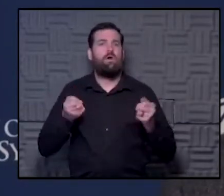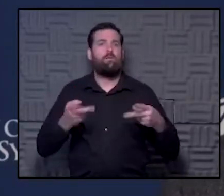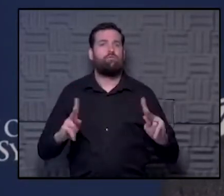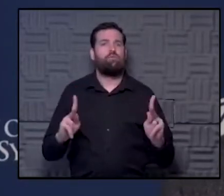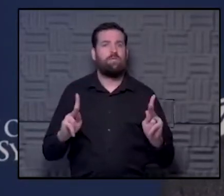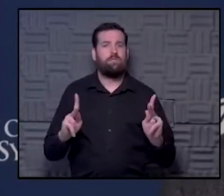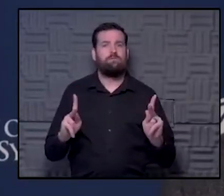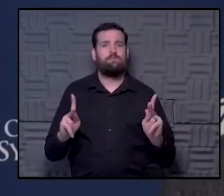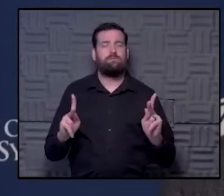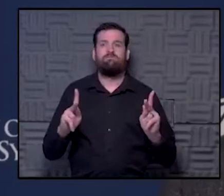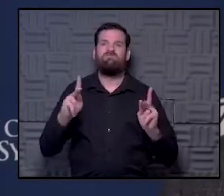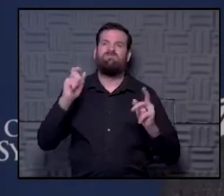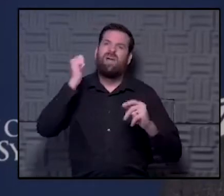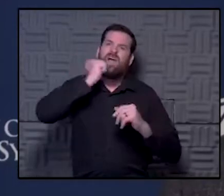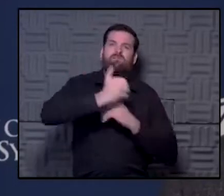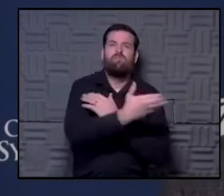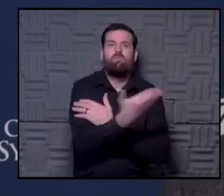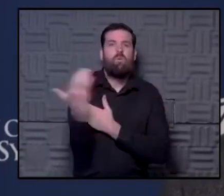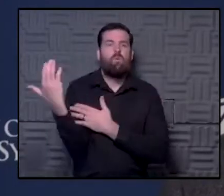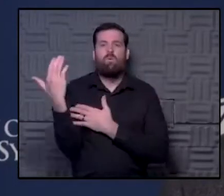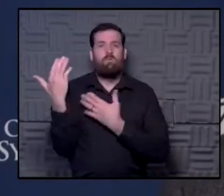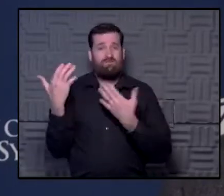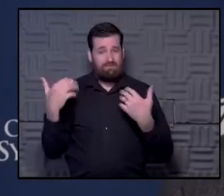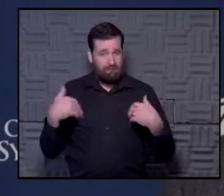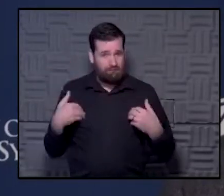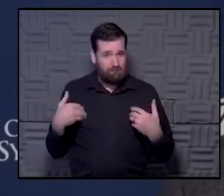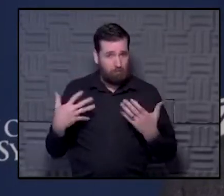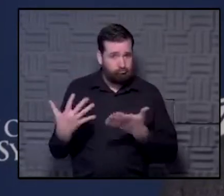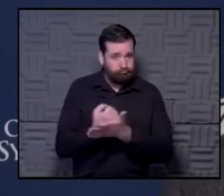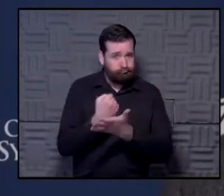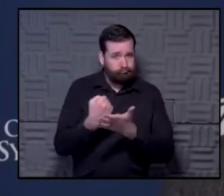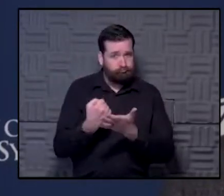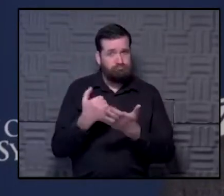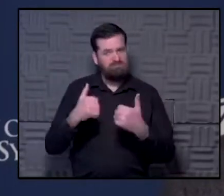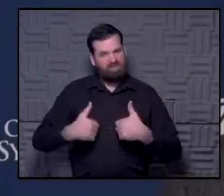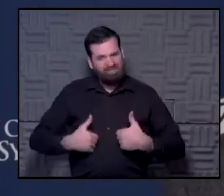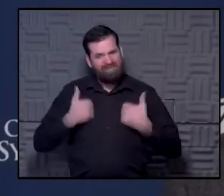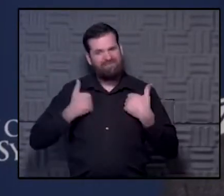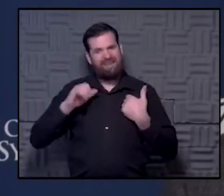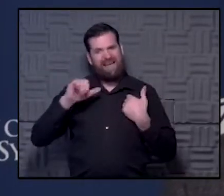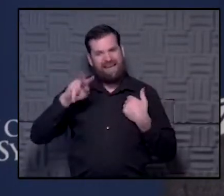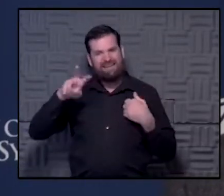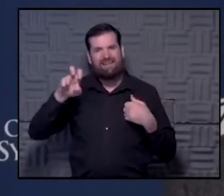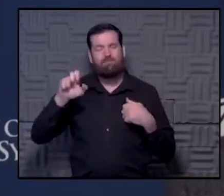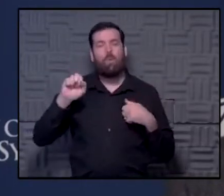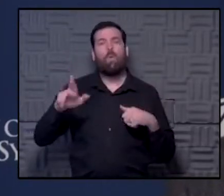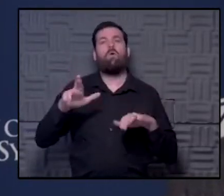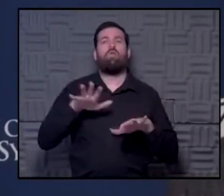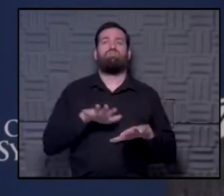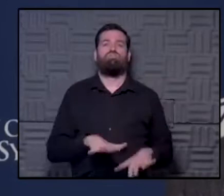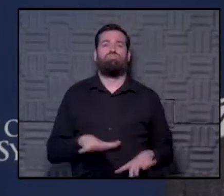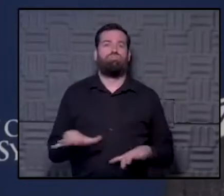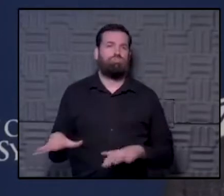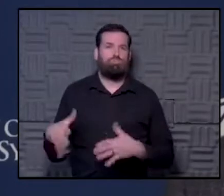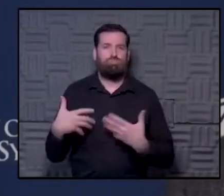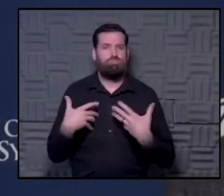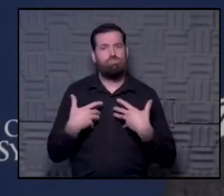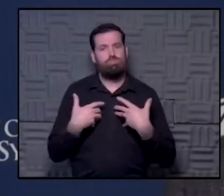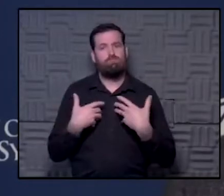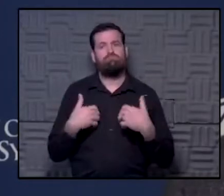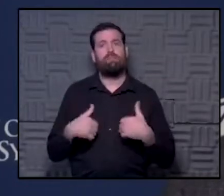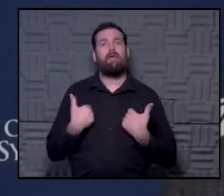that every morning waking up gives you? Are you living actively? Are you sitting passively back and letting life kind of steer